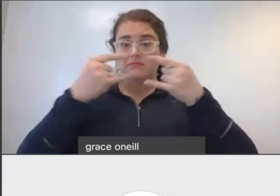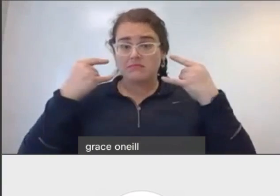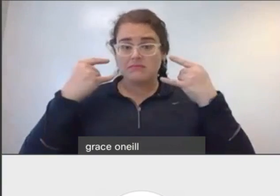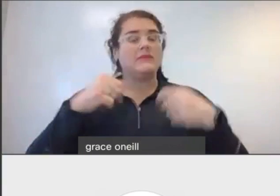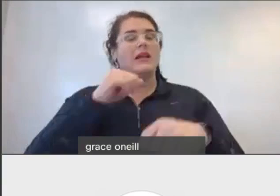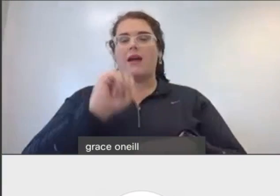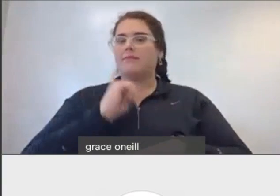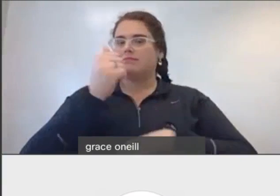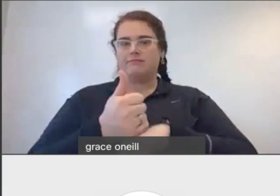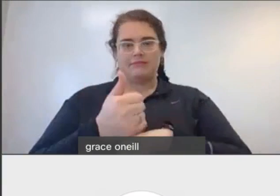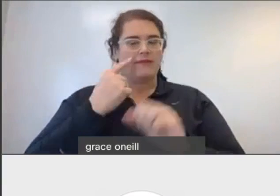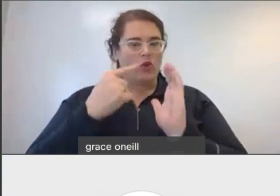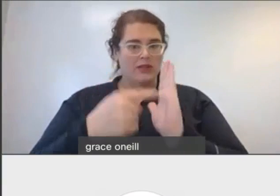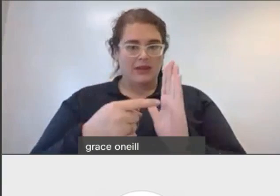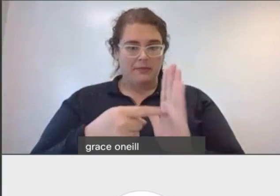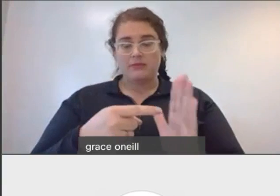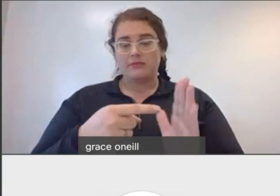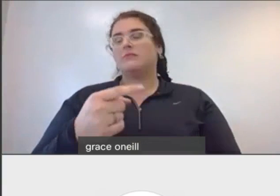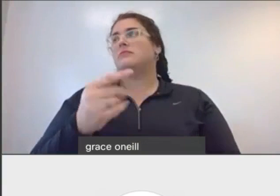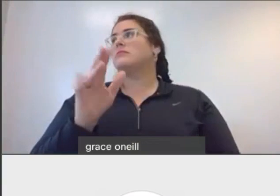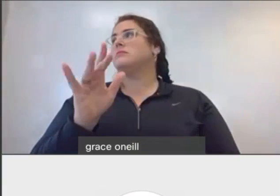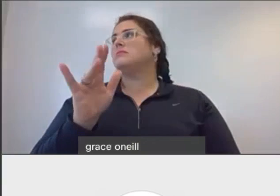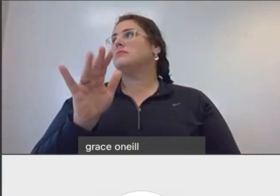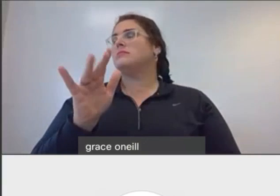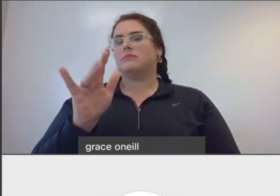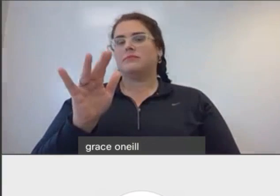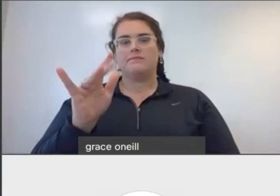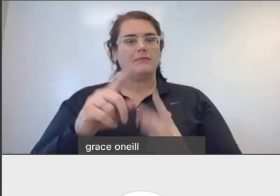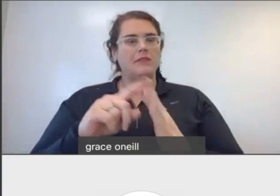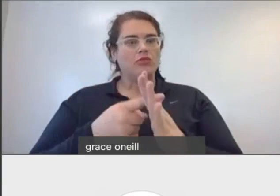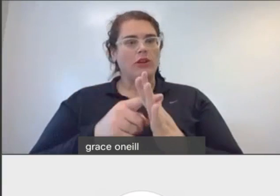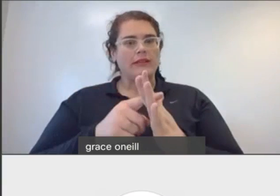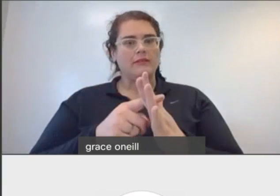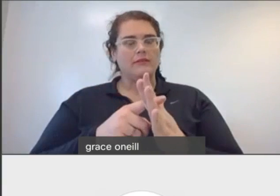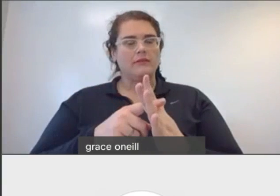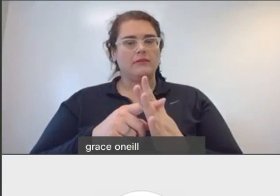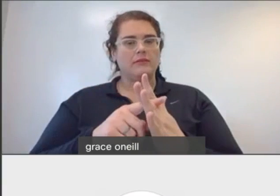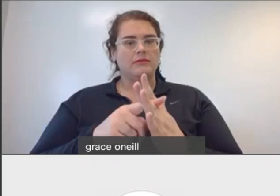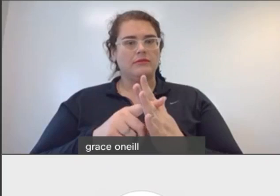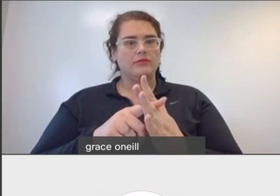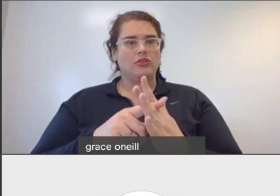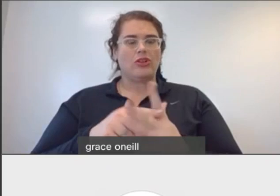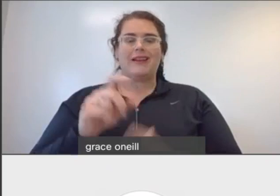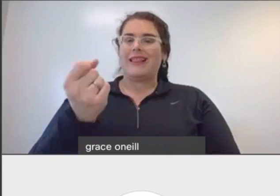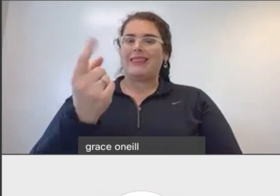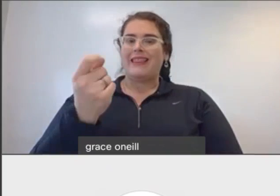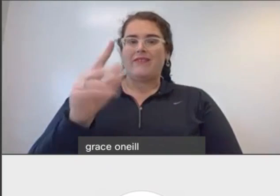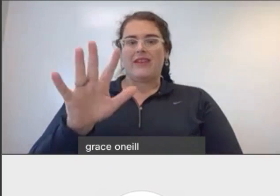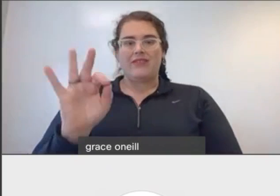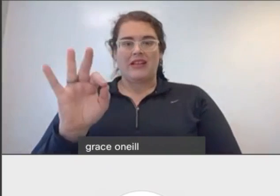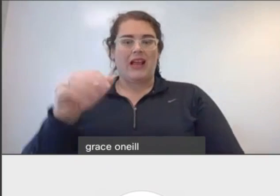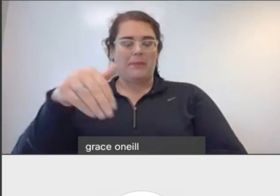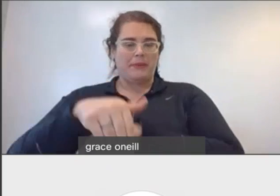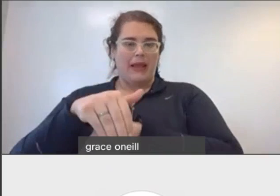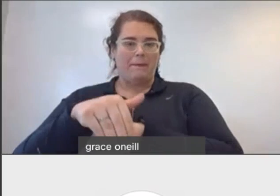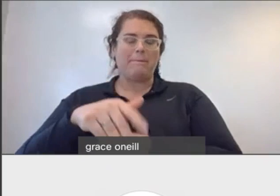example, as of 11:59 Monday, February